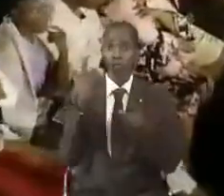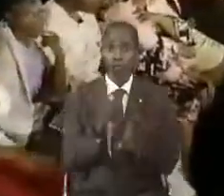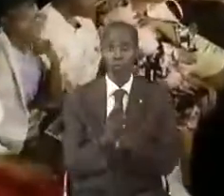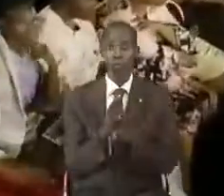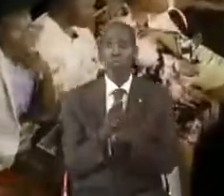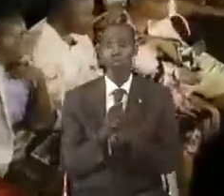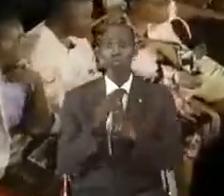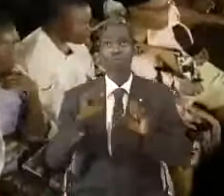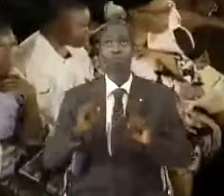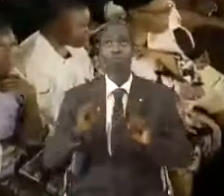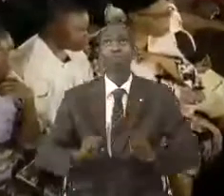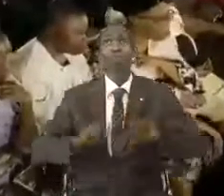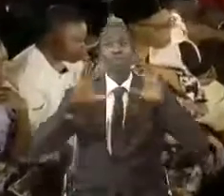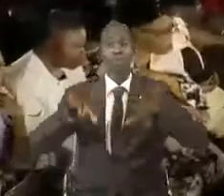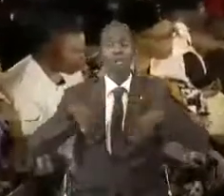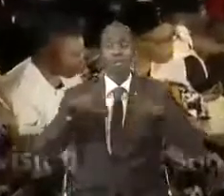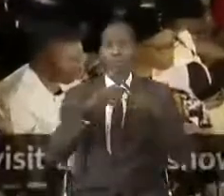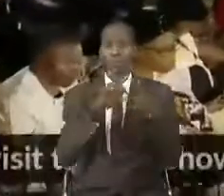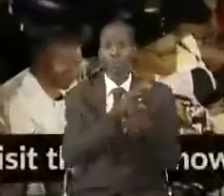Counselors,